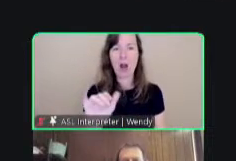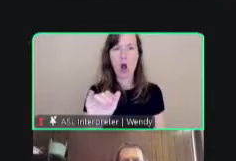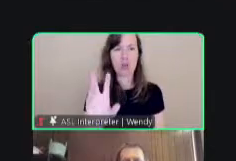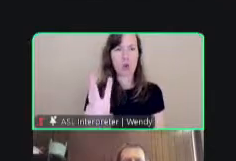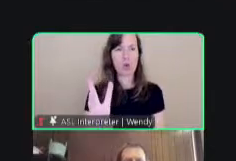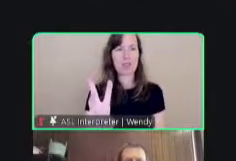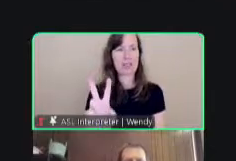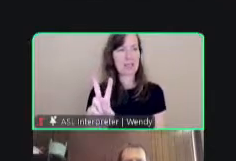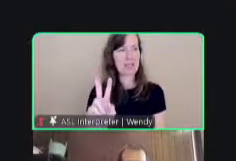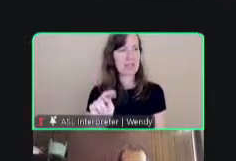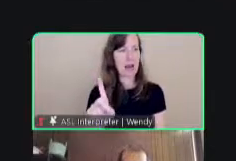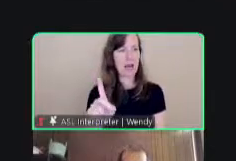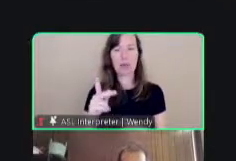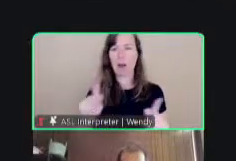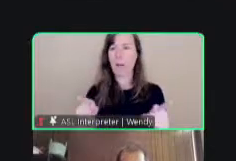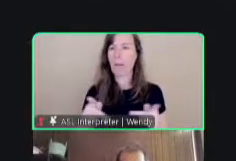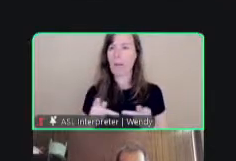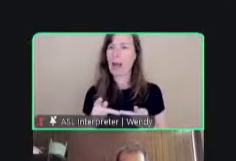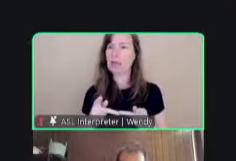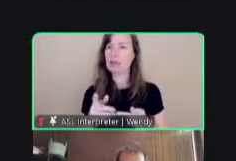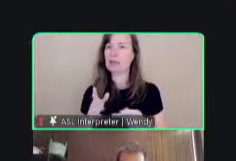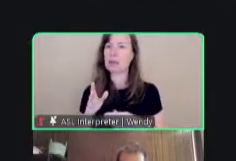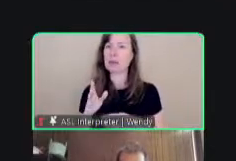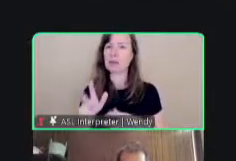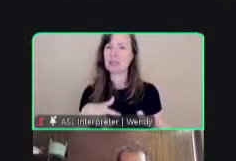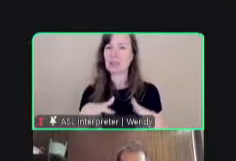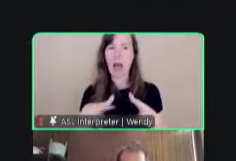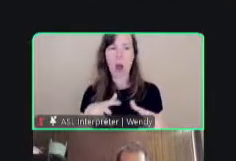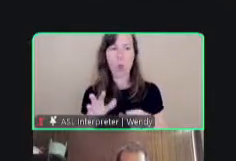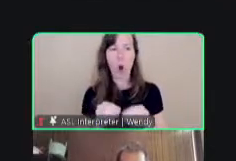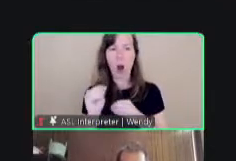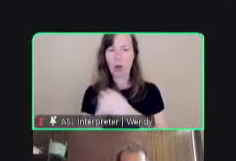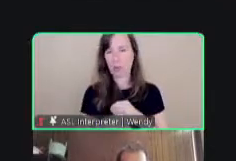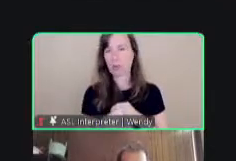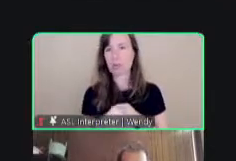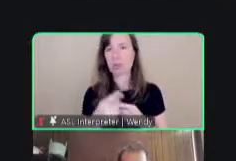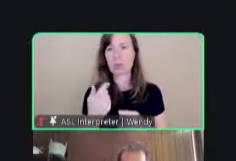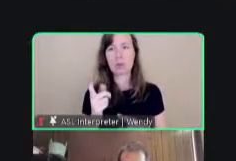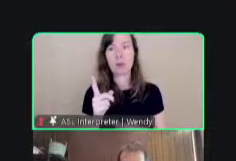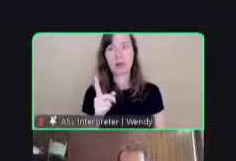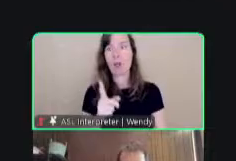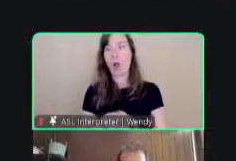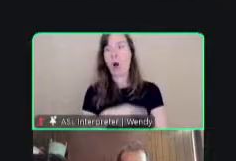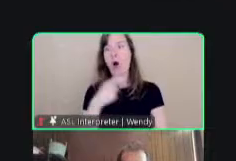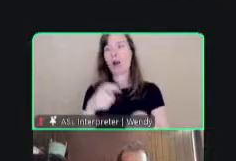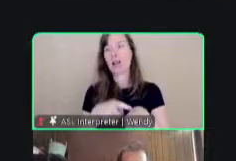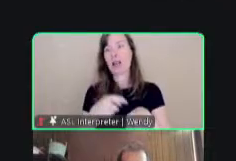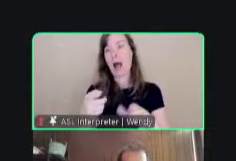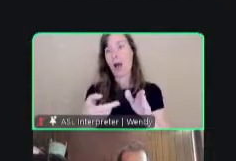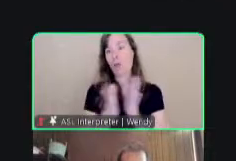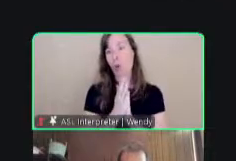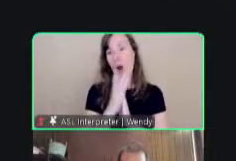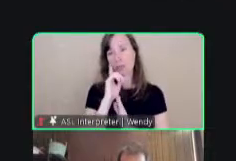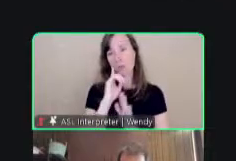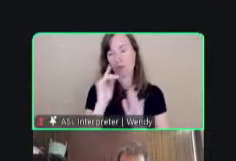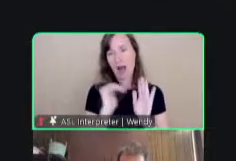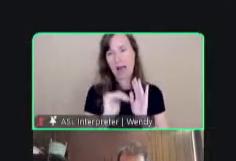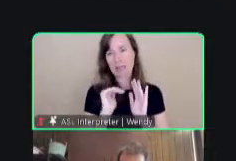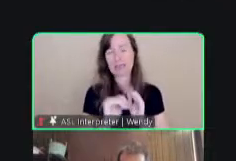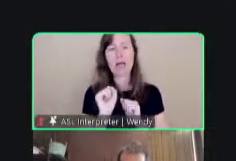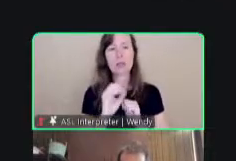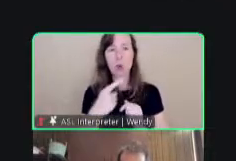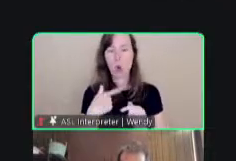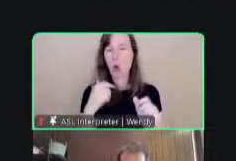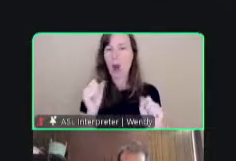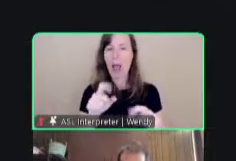This was a long, outstanding request for access. And we were able to accomplish this with highway user revenue.